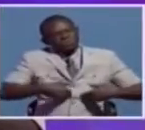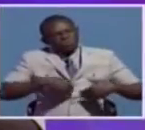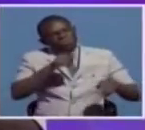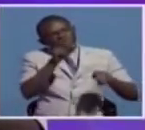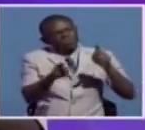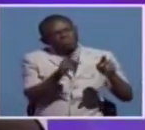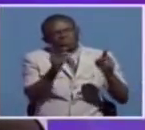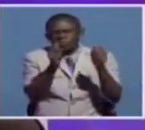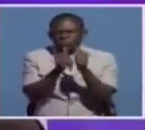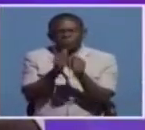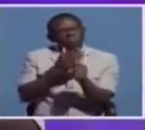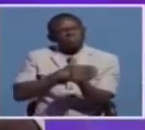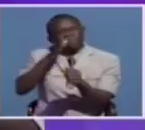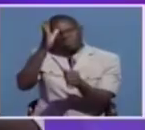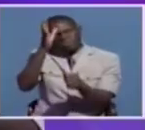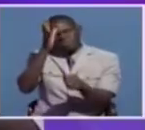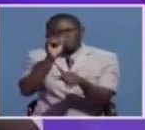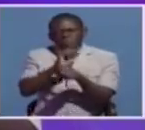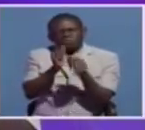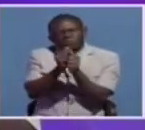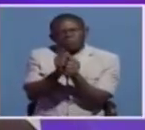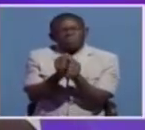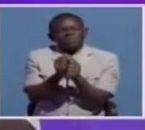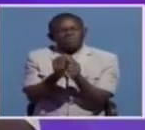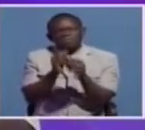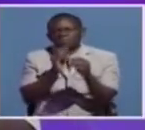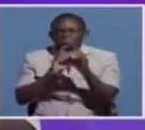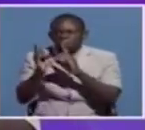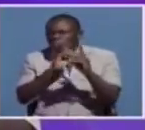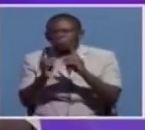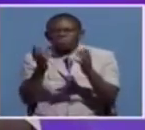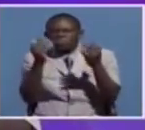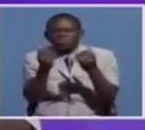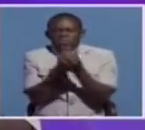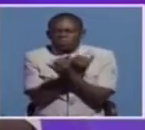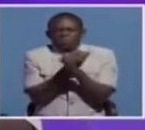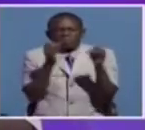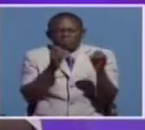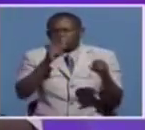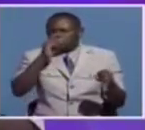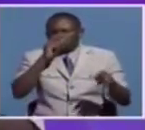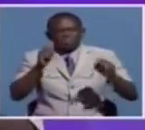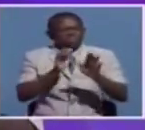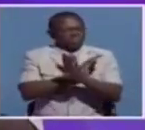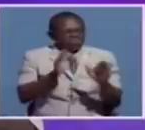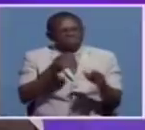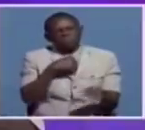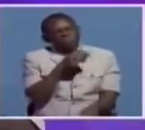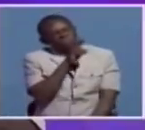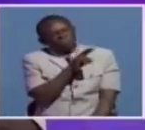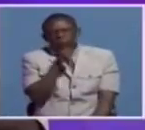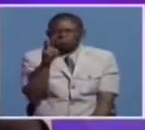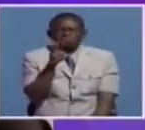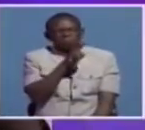parties. They all had that feeling that we want to be independent. We don't want to be ruled by a white man. So you could feel that. And it